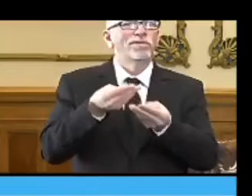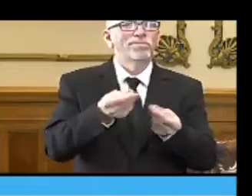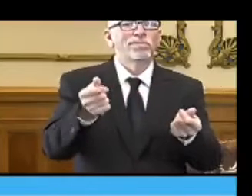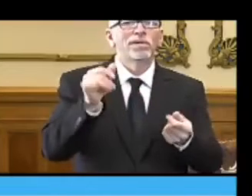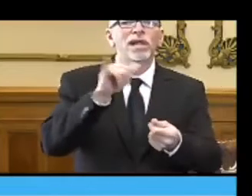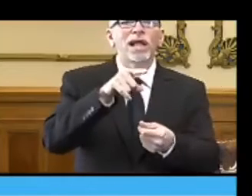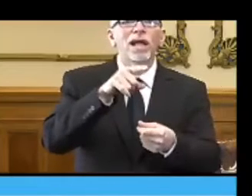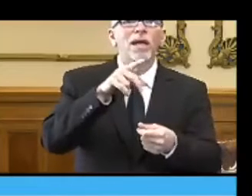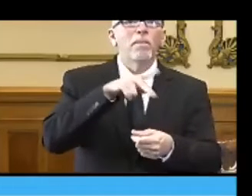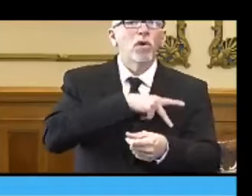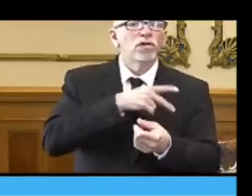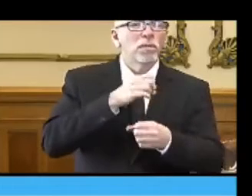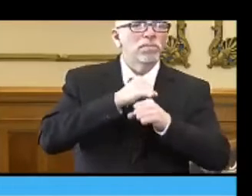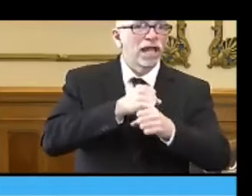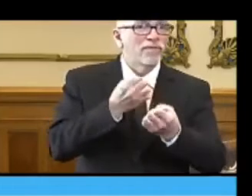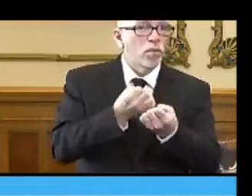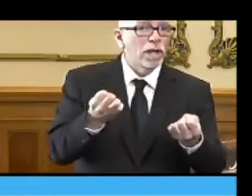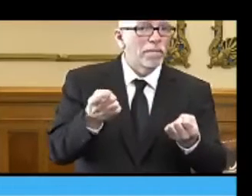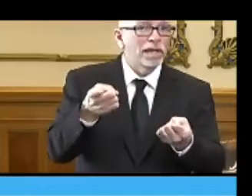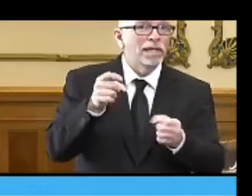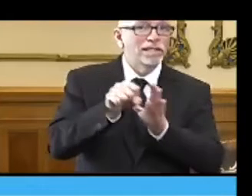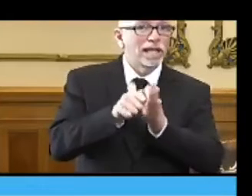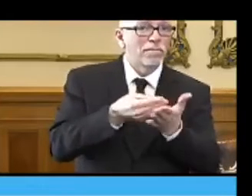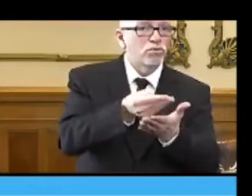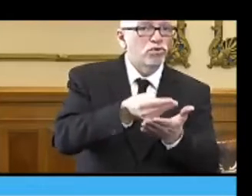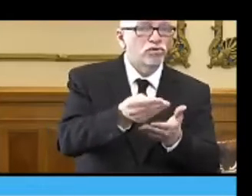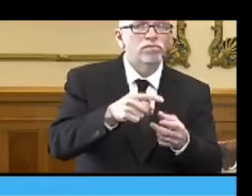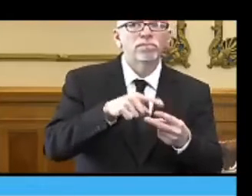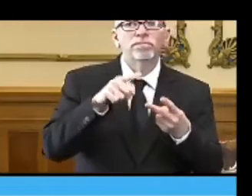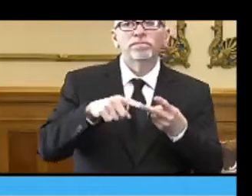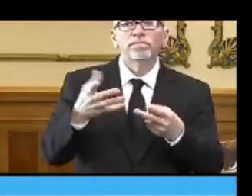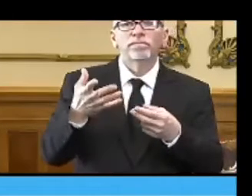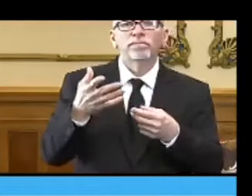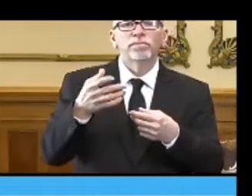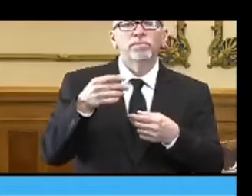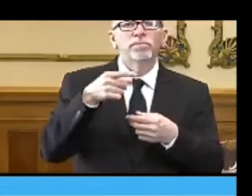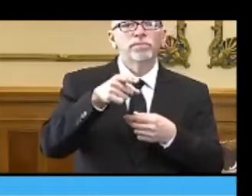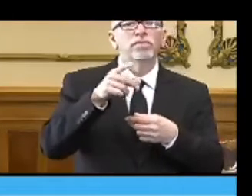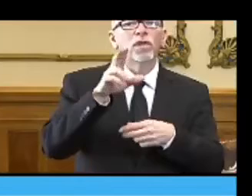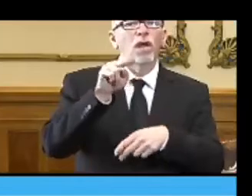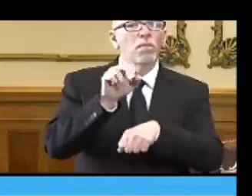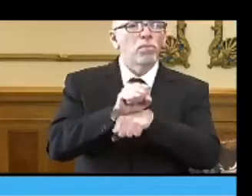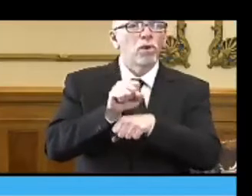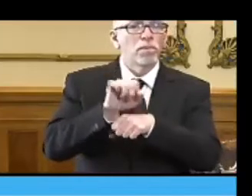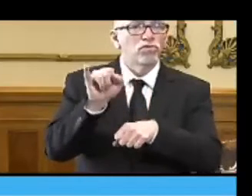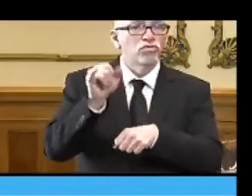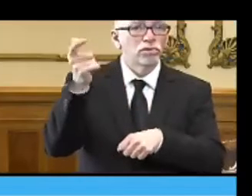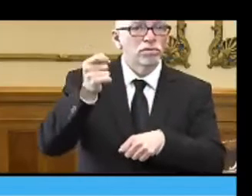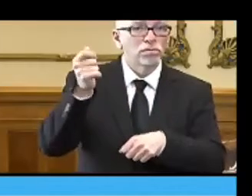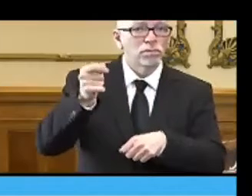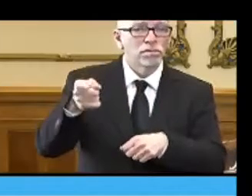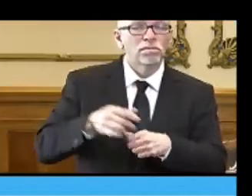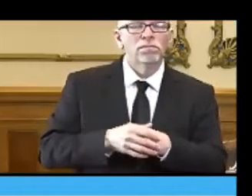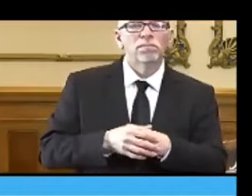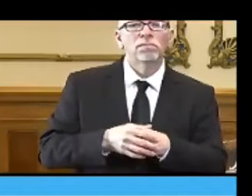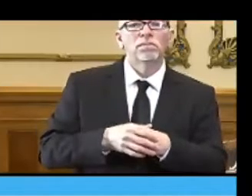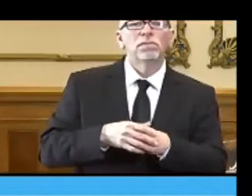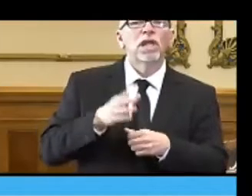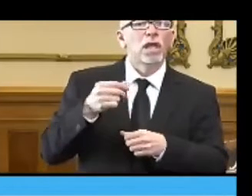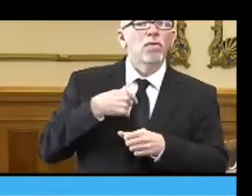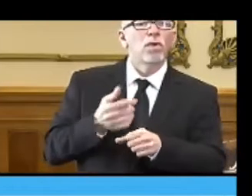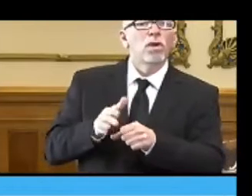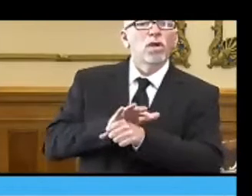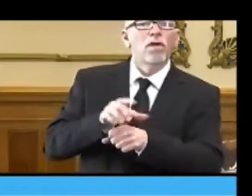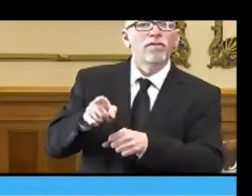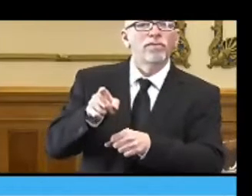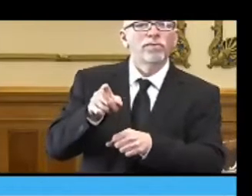personal protection and equipment. We've augmented Unemployment Insurance Administration, and recovery and